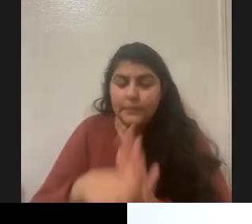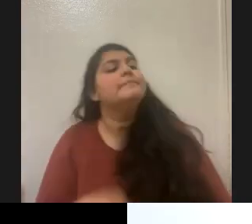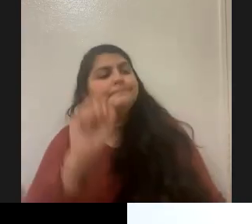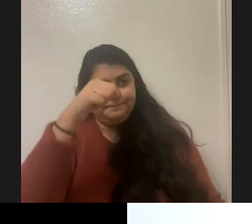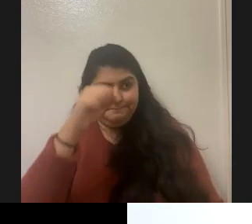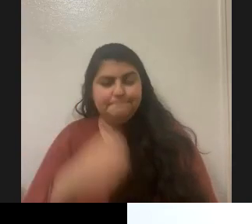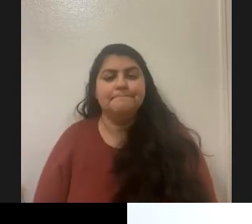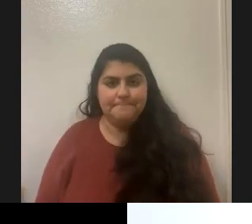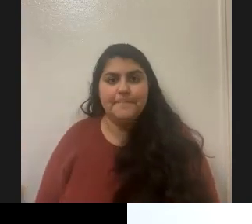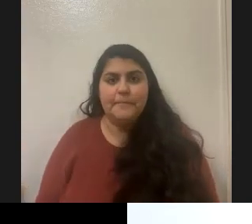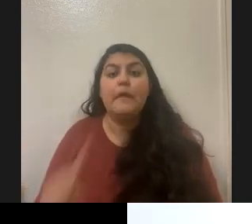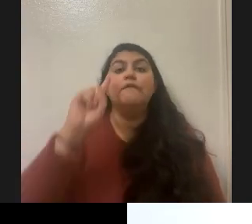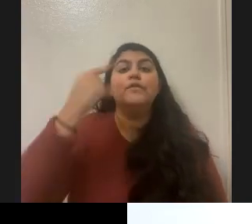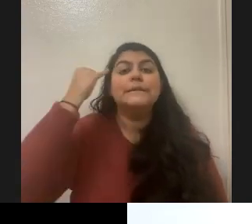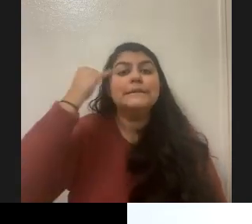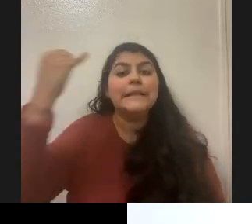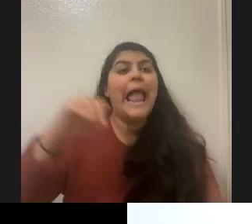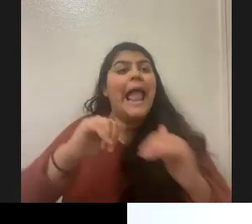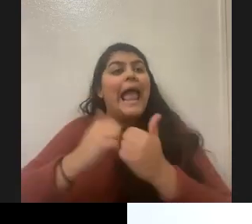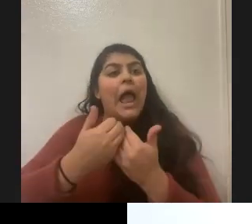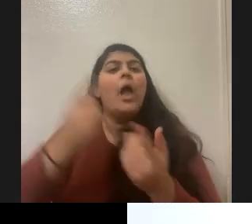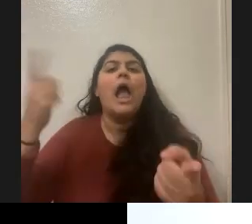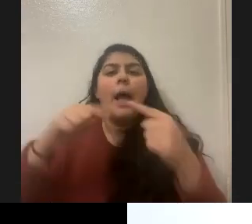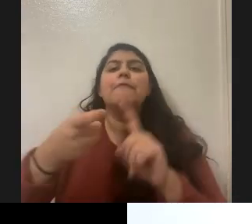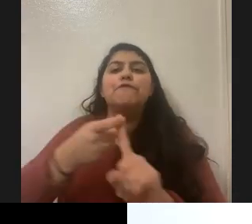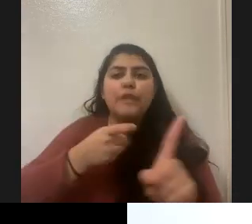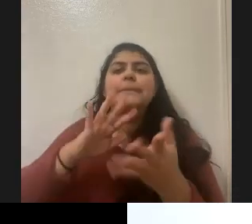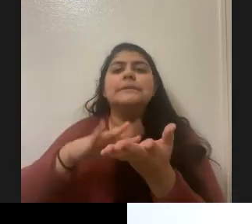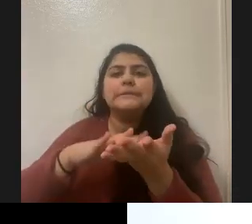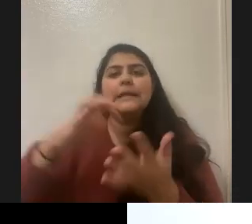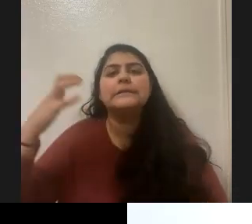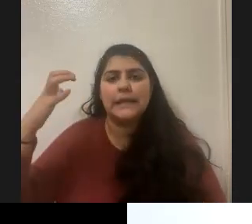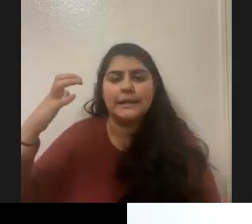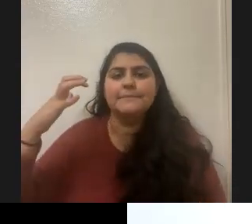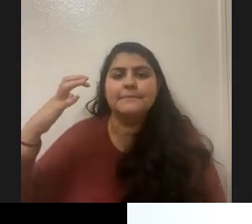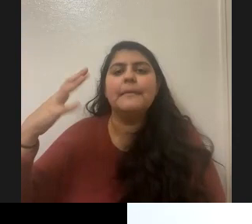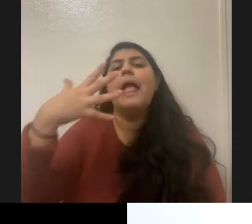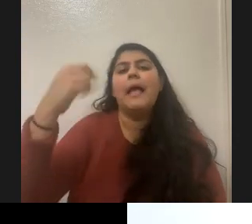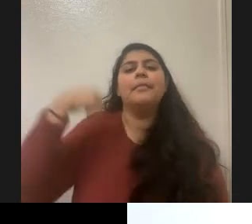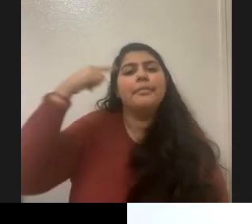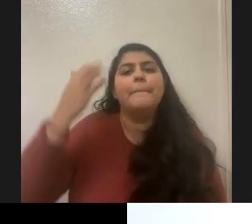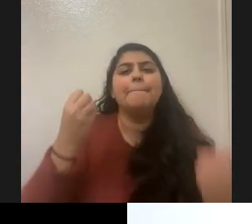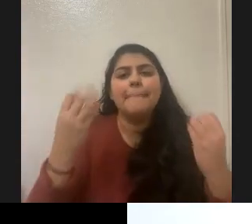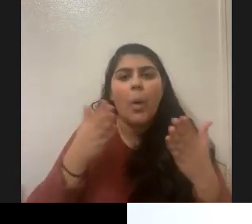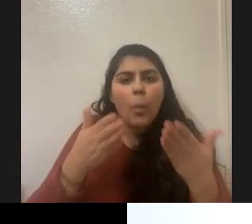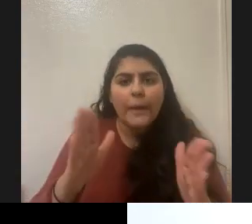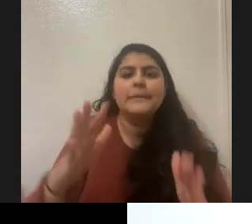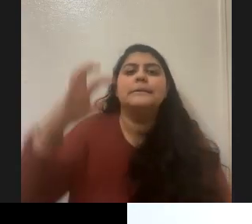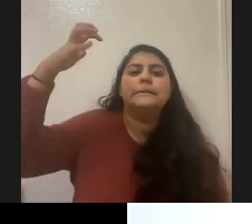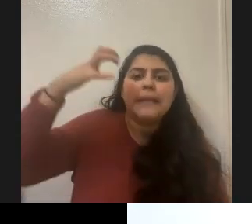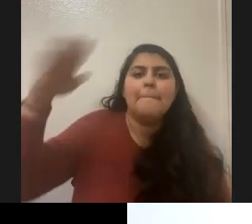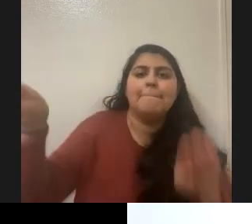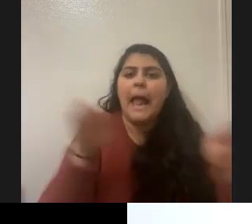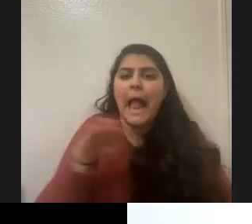I think the first idea of doing this also came from studying the sun. And I think a lot of ways how the sun